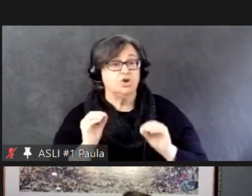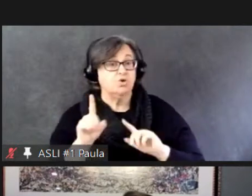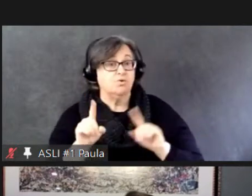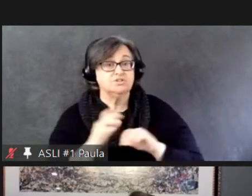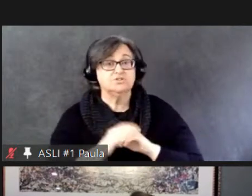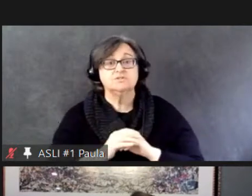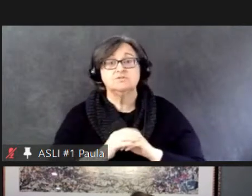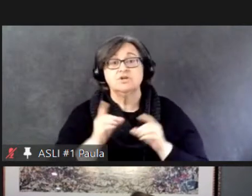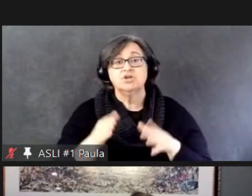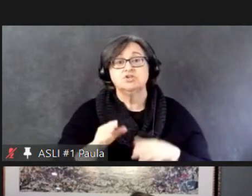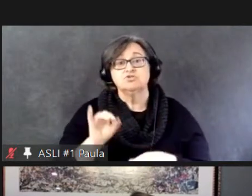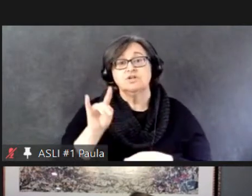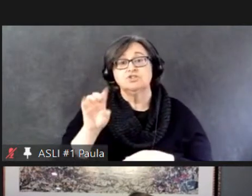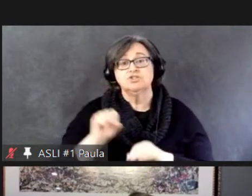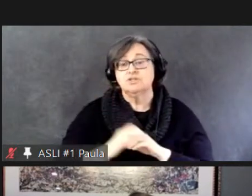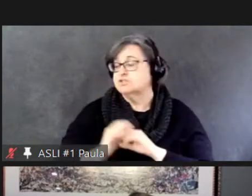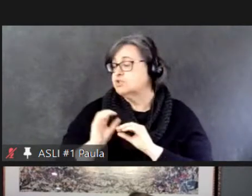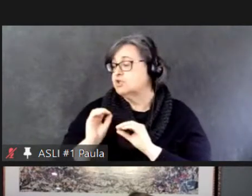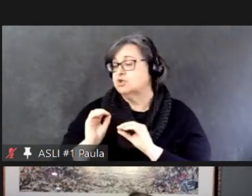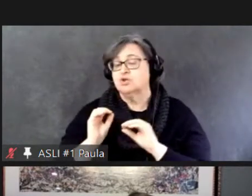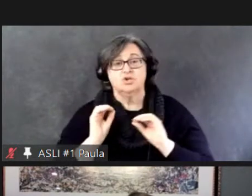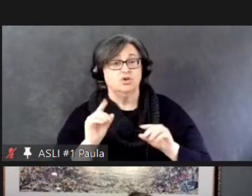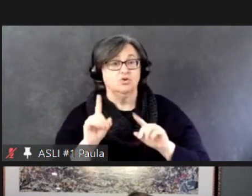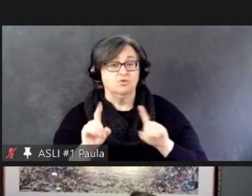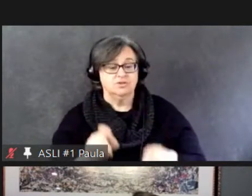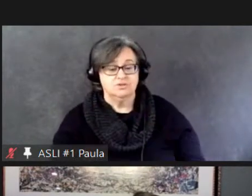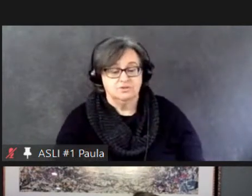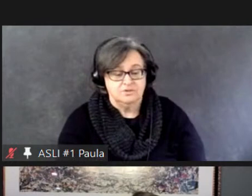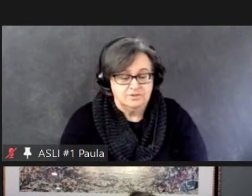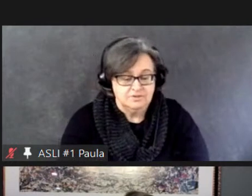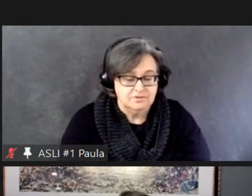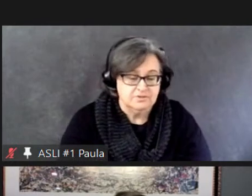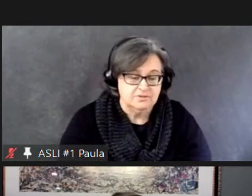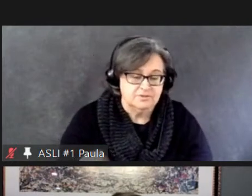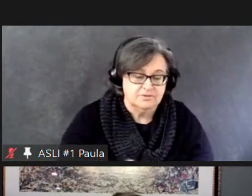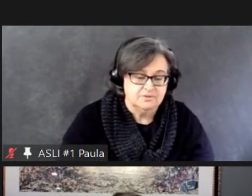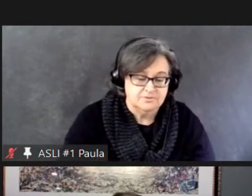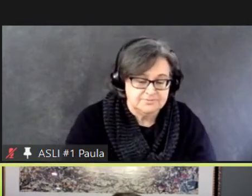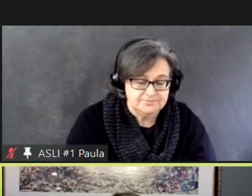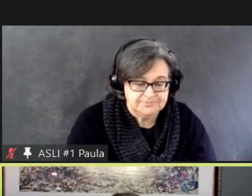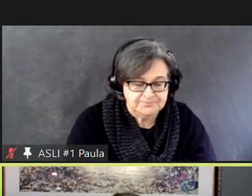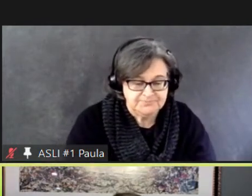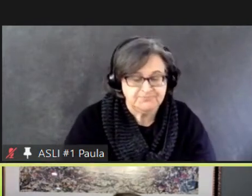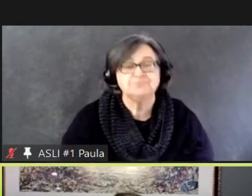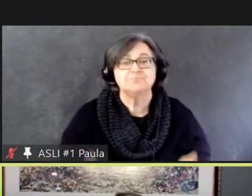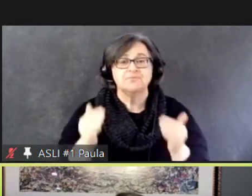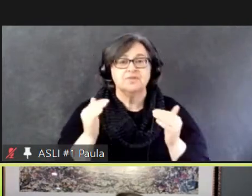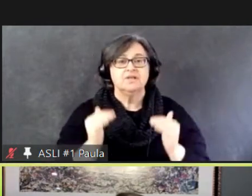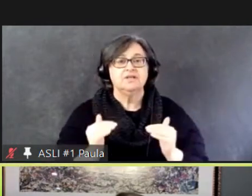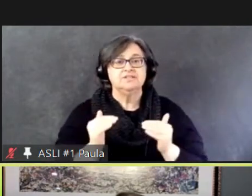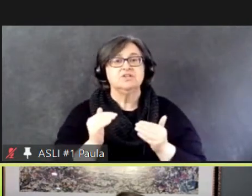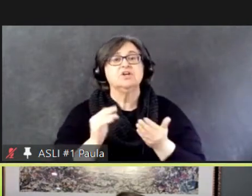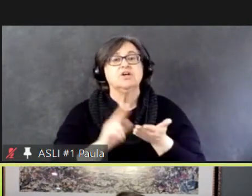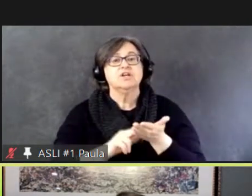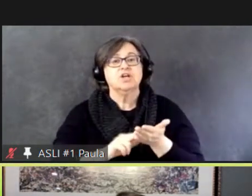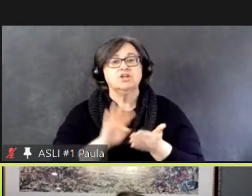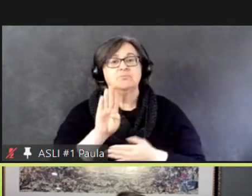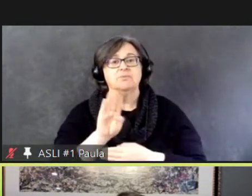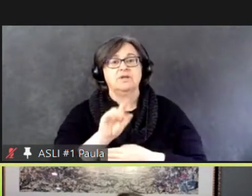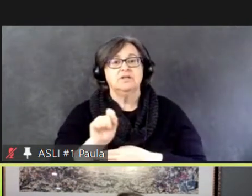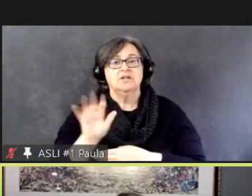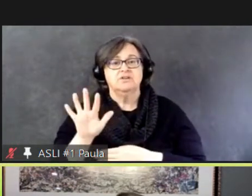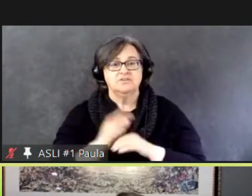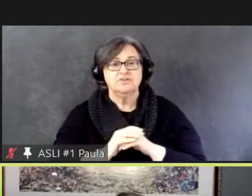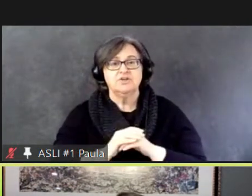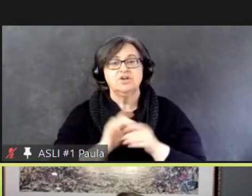questions. Director Jakes? No questions. Okay, B5. Our next order of business today is contract number B5,